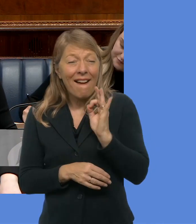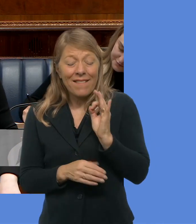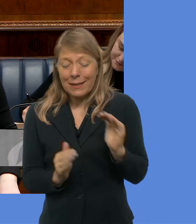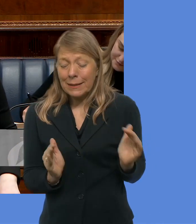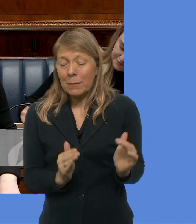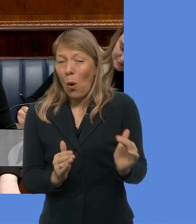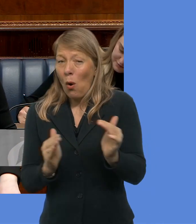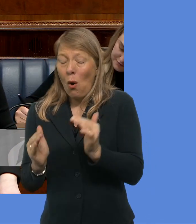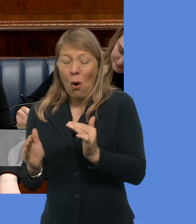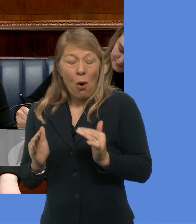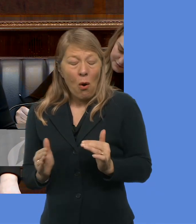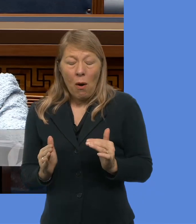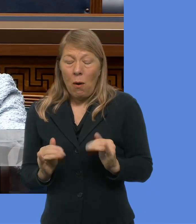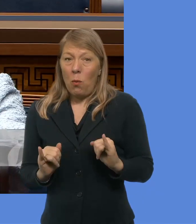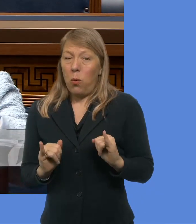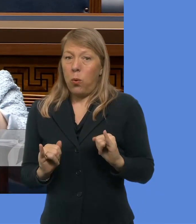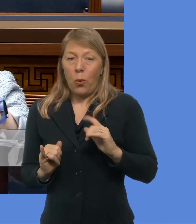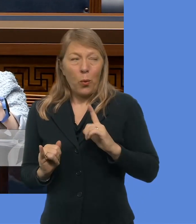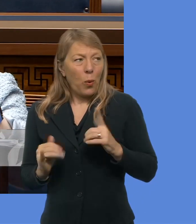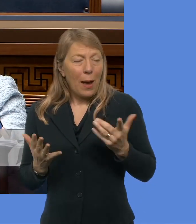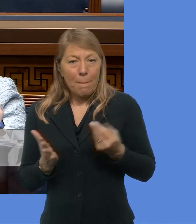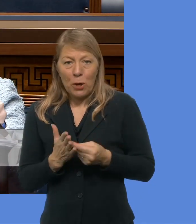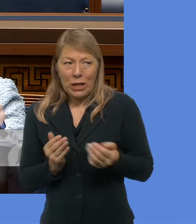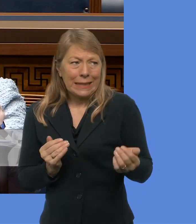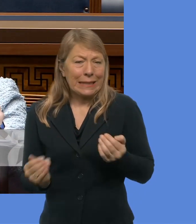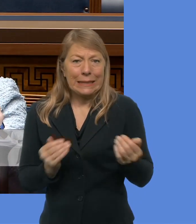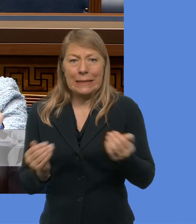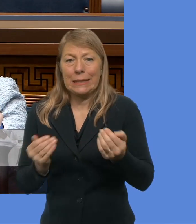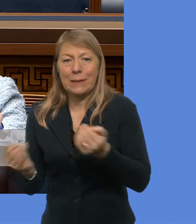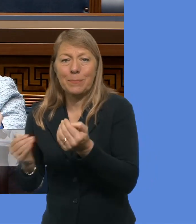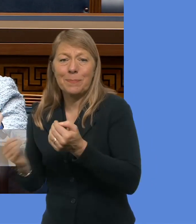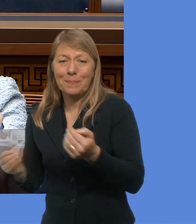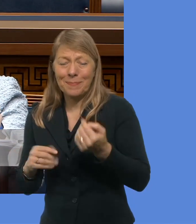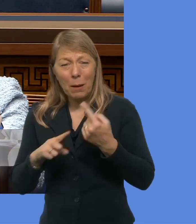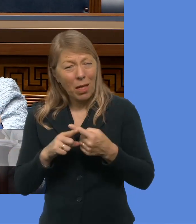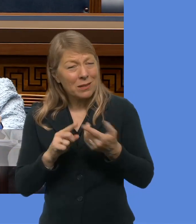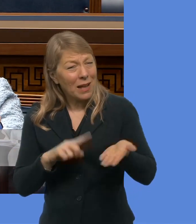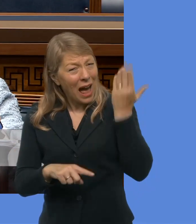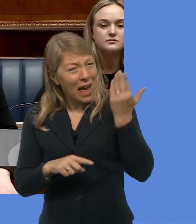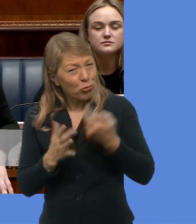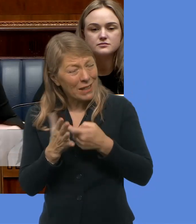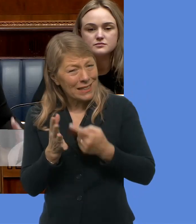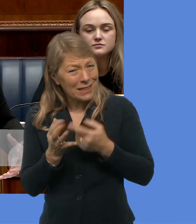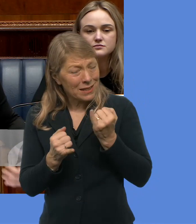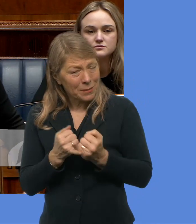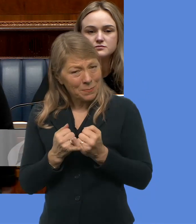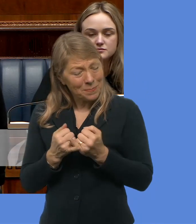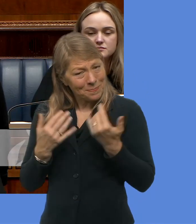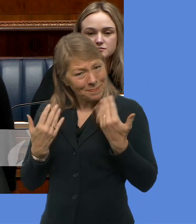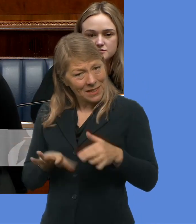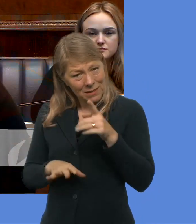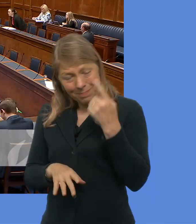issues is high rates. Has the Minister looked at any ways in which we can combat that for those who are in the most dire